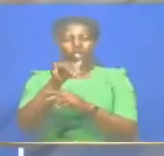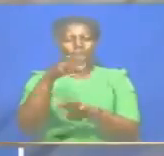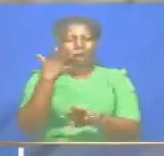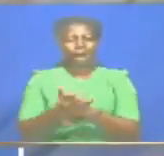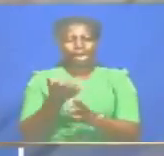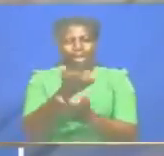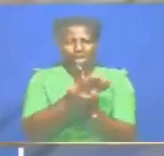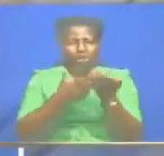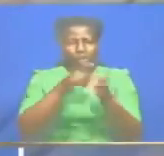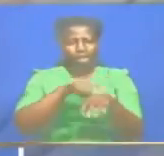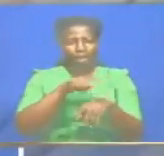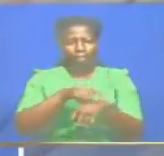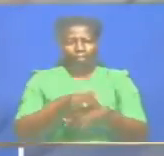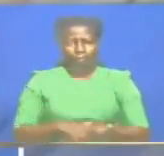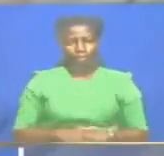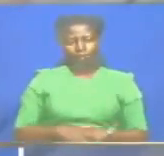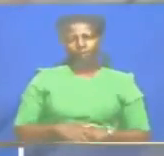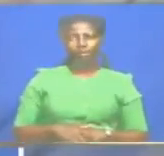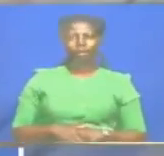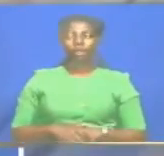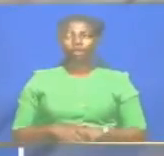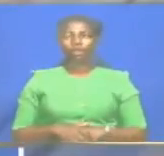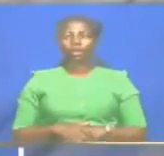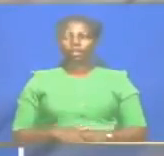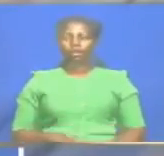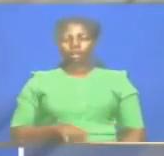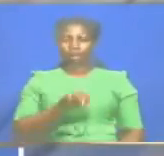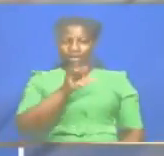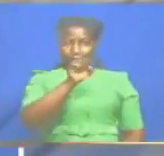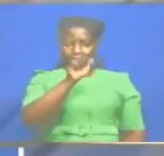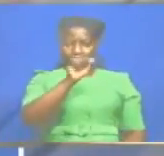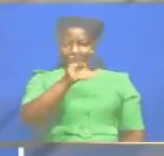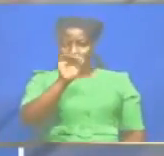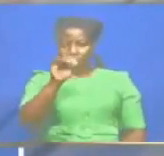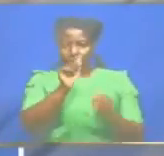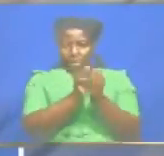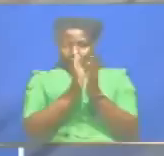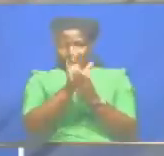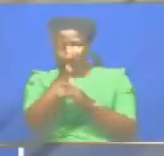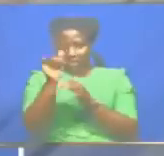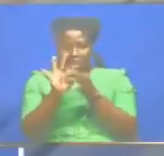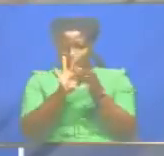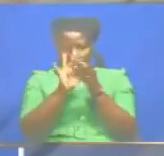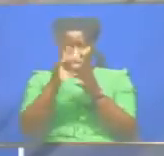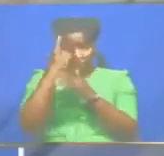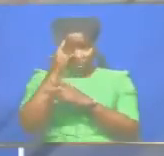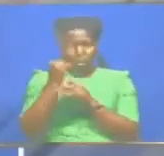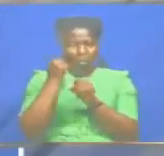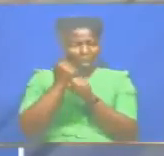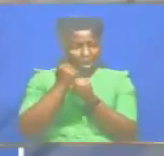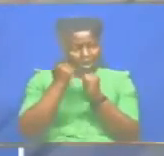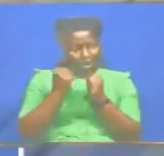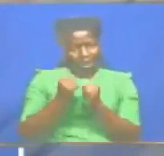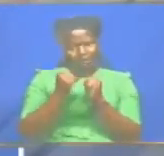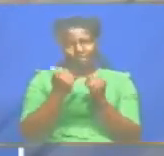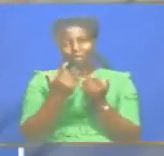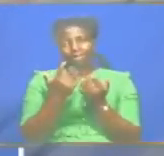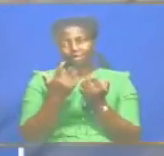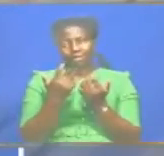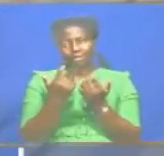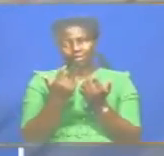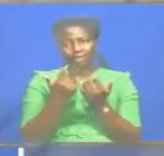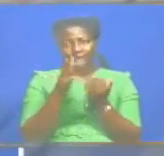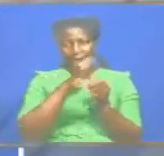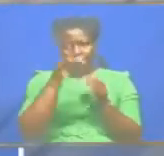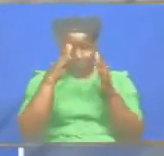the SACCO and other cooperatives in the country for the effort and determination exhibited so far